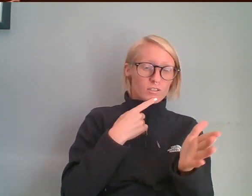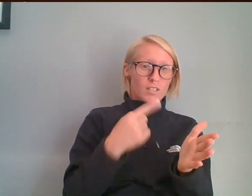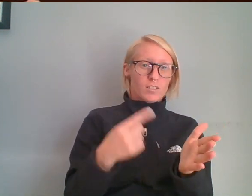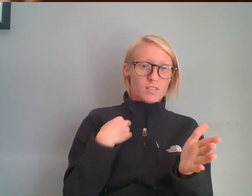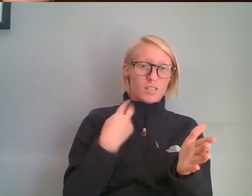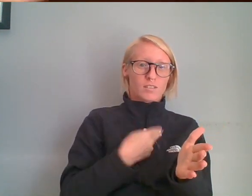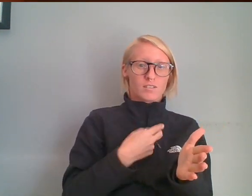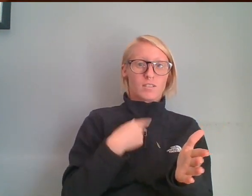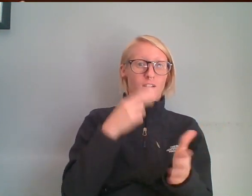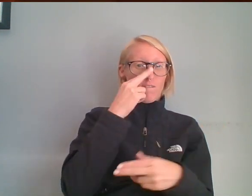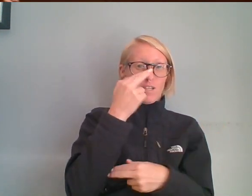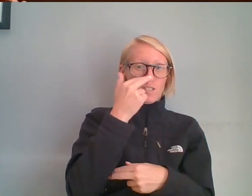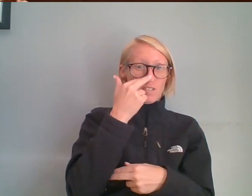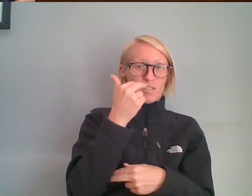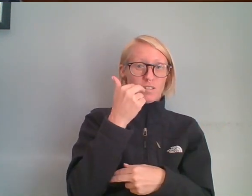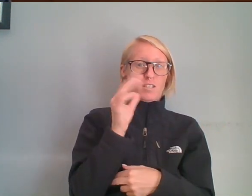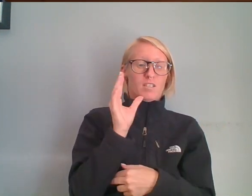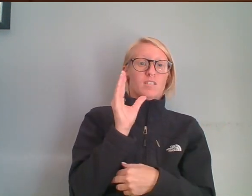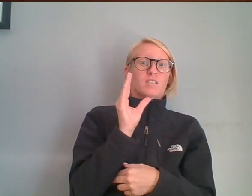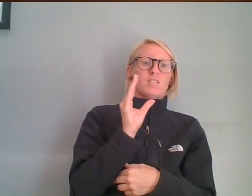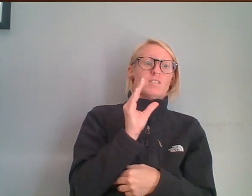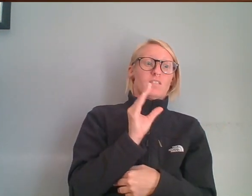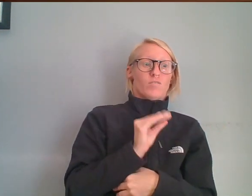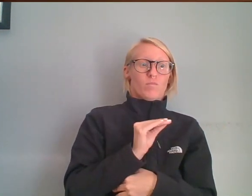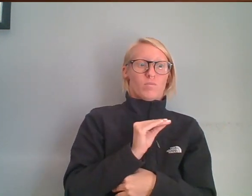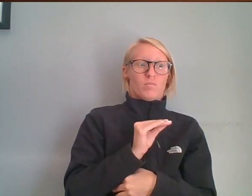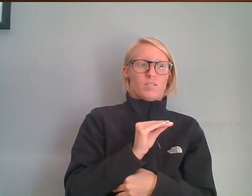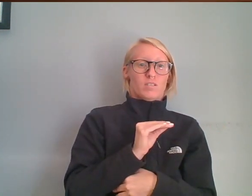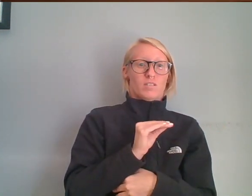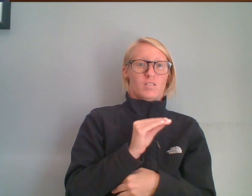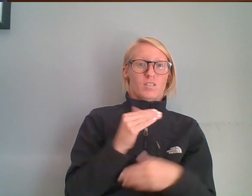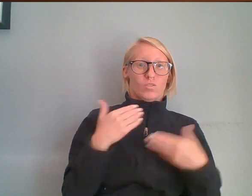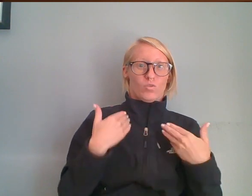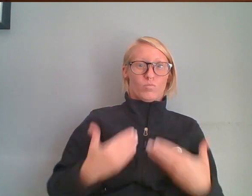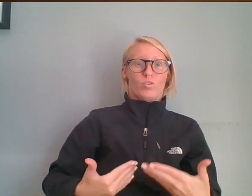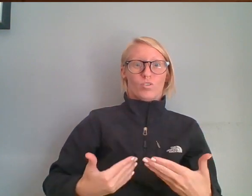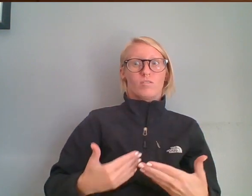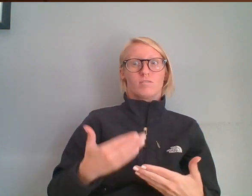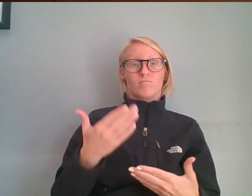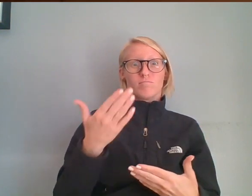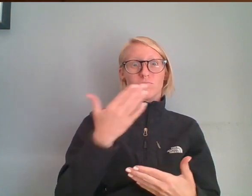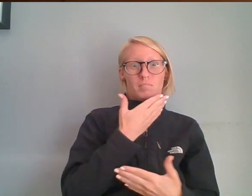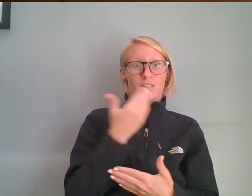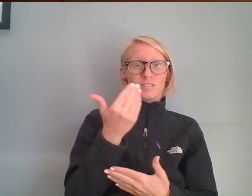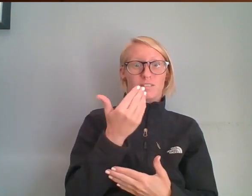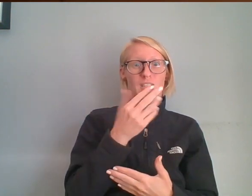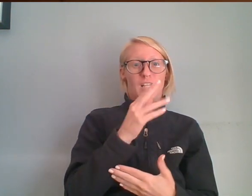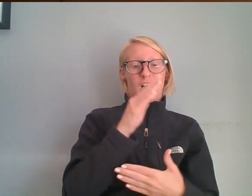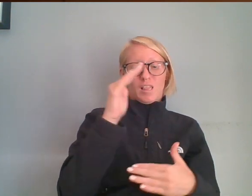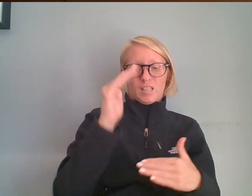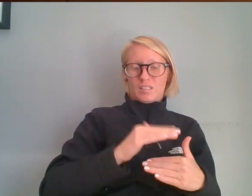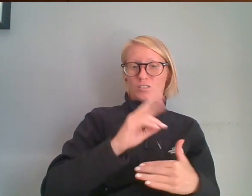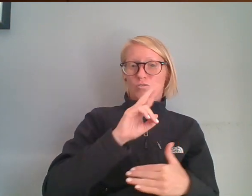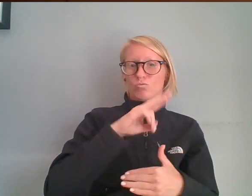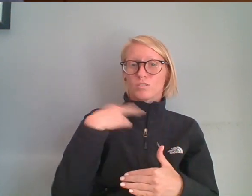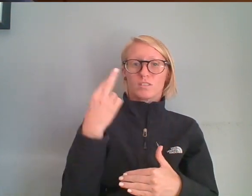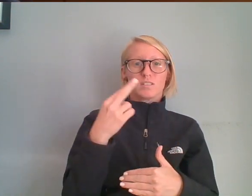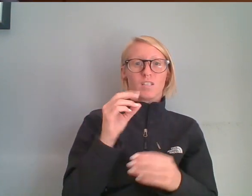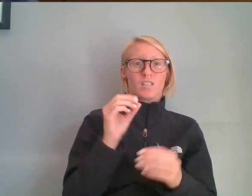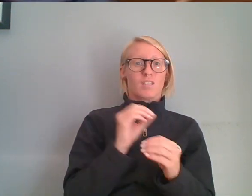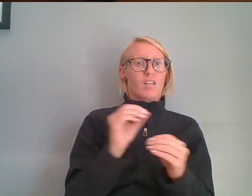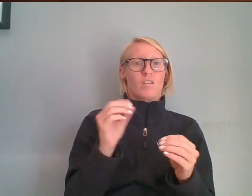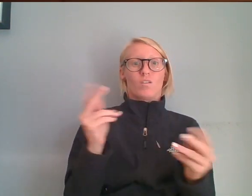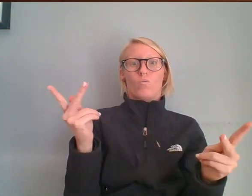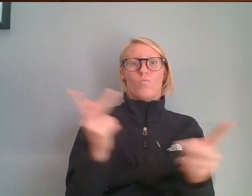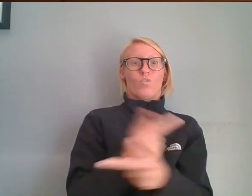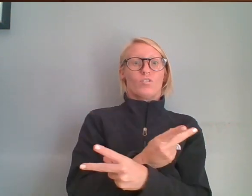funny, self-deprecating humor is your best bet, okay? Because it is the least risky. There is nothing worse than